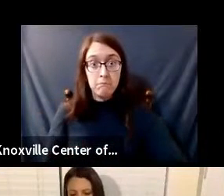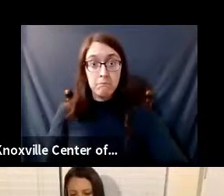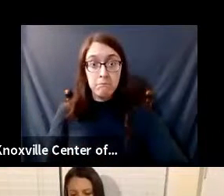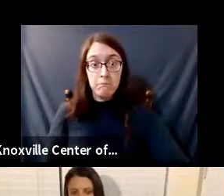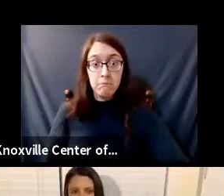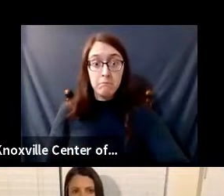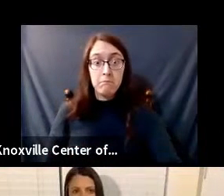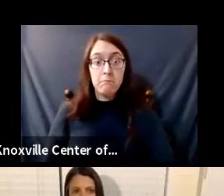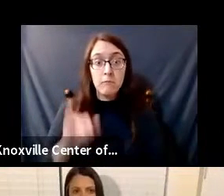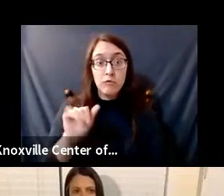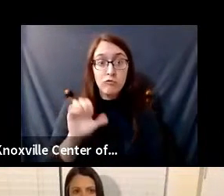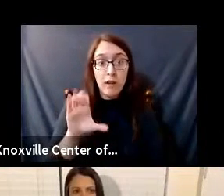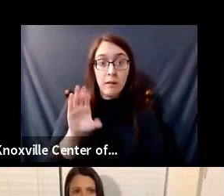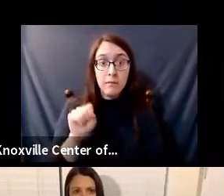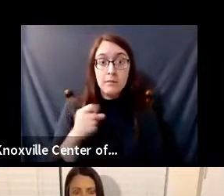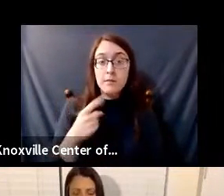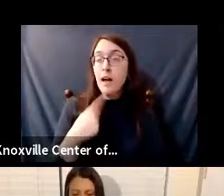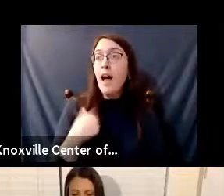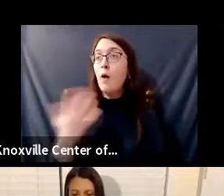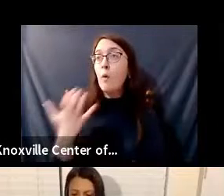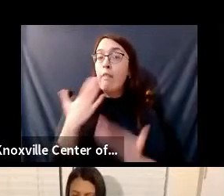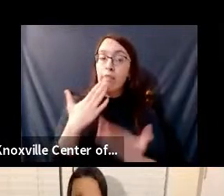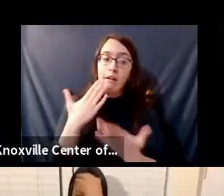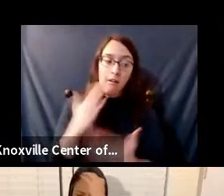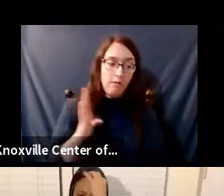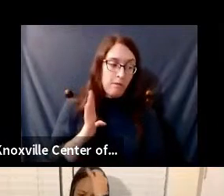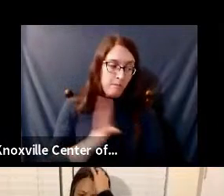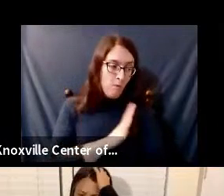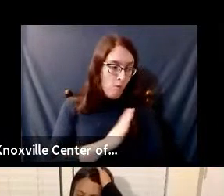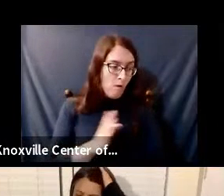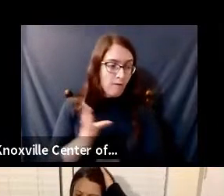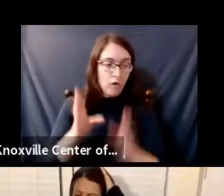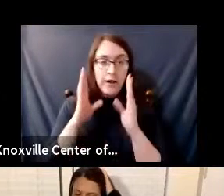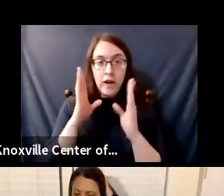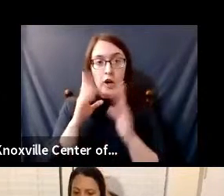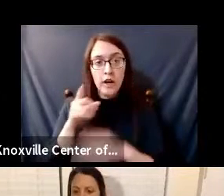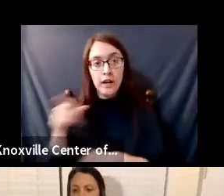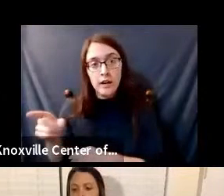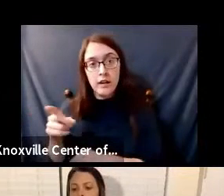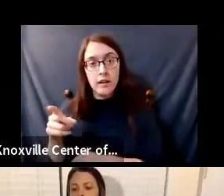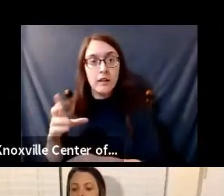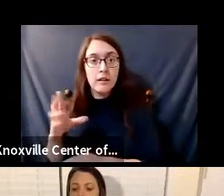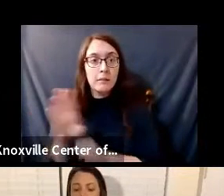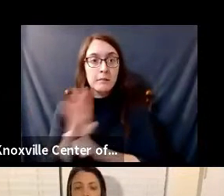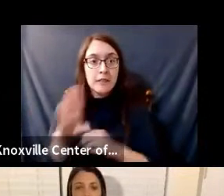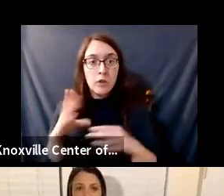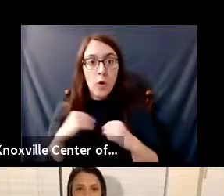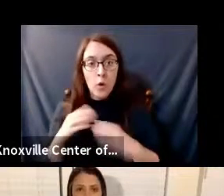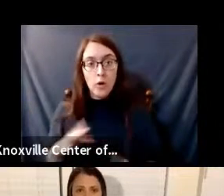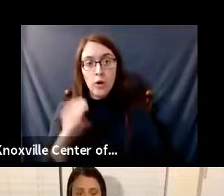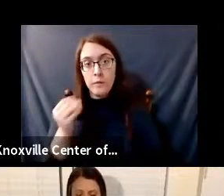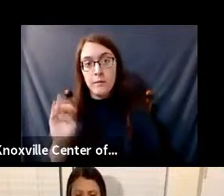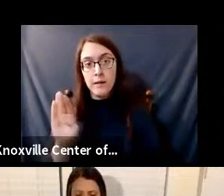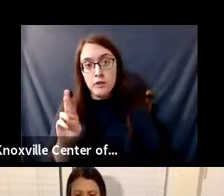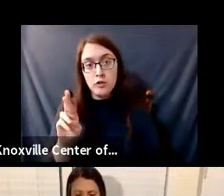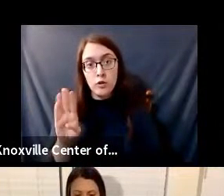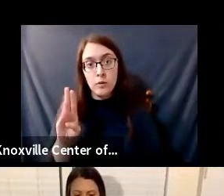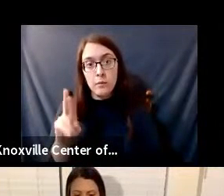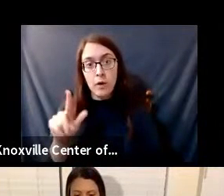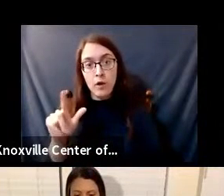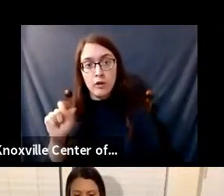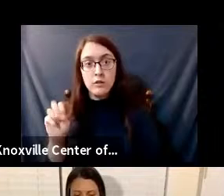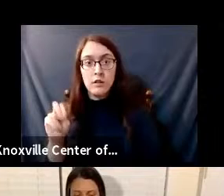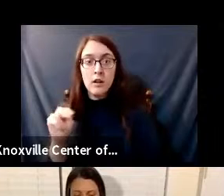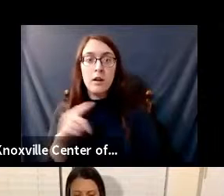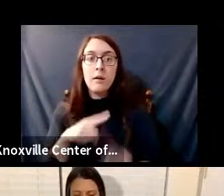I'd just like to thank the board for hearing Mr. Burleson and your flexibility. And I also like to remind the public, as Dr.